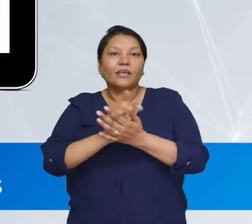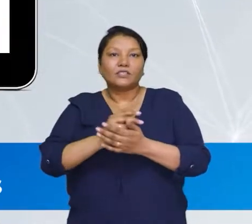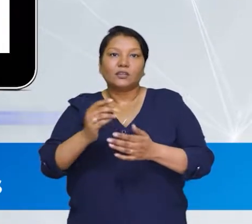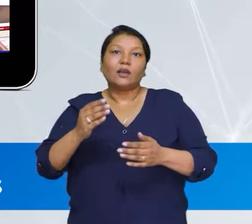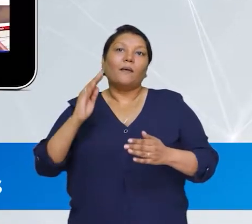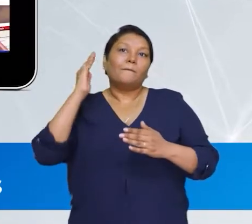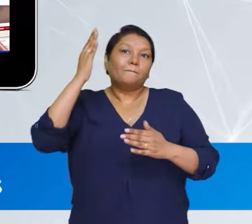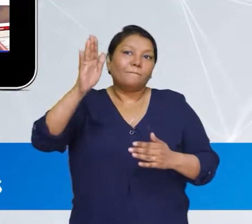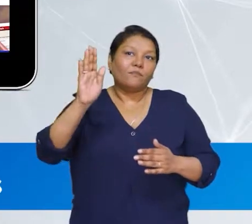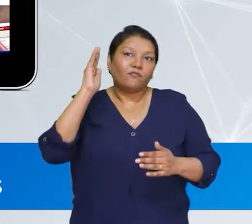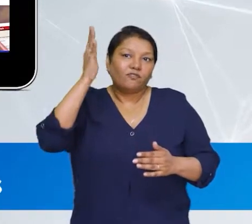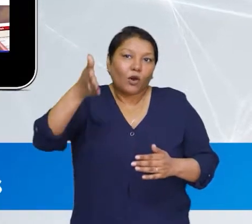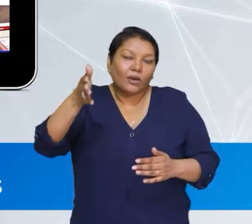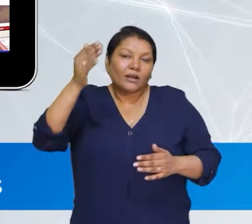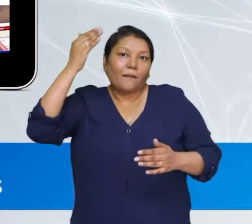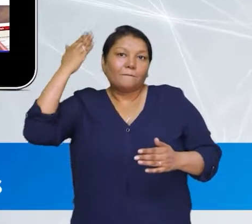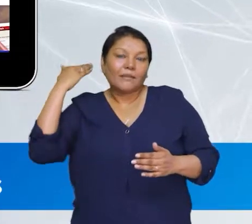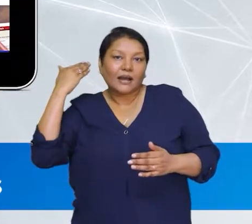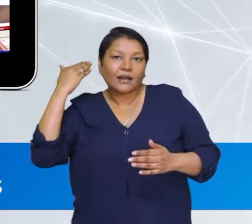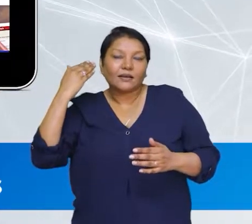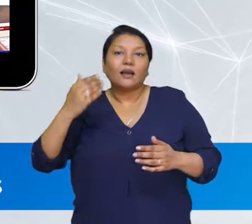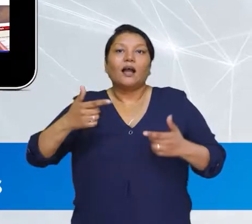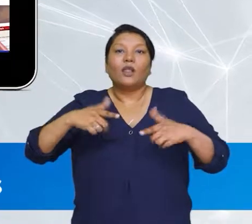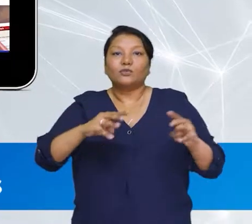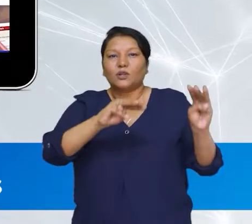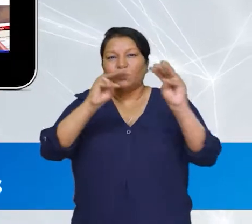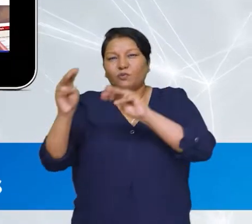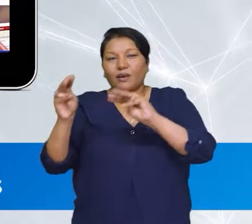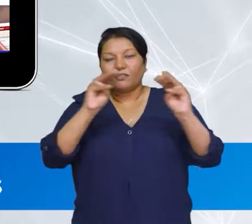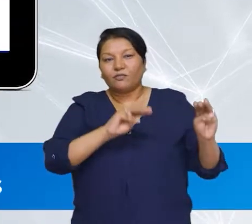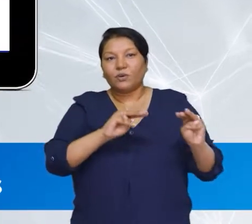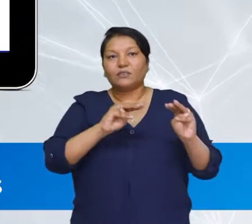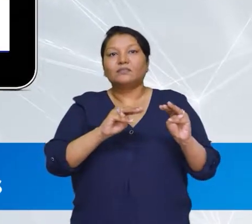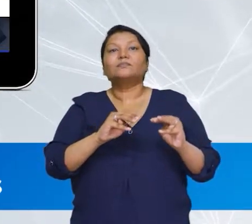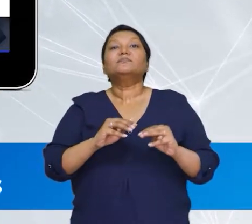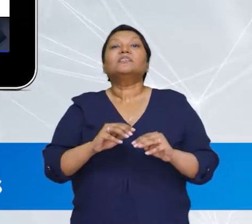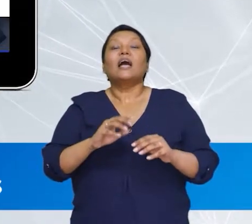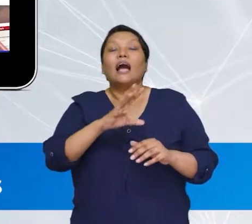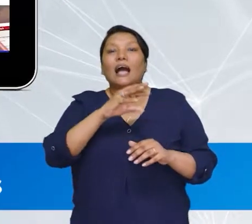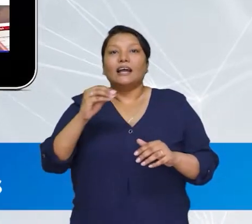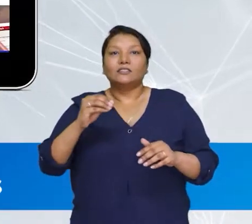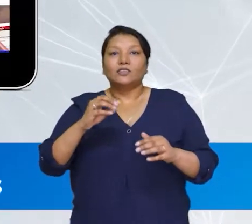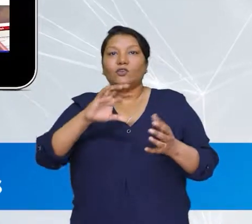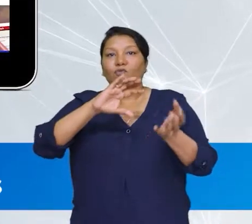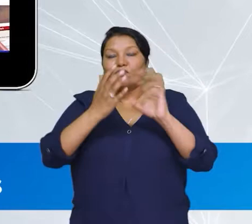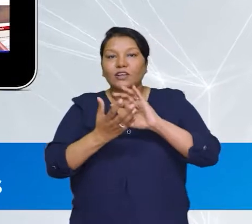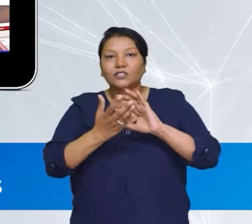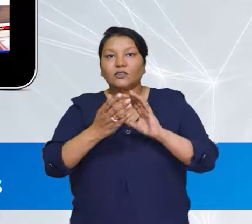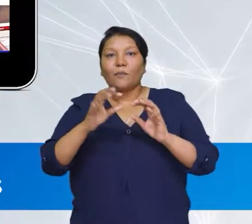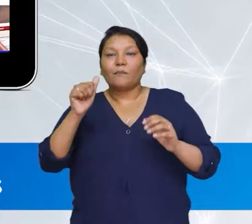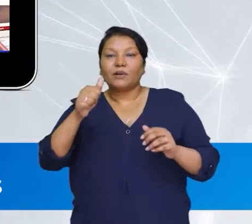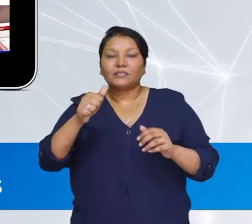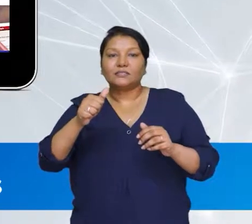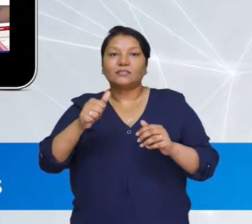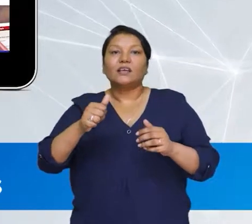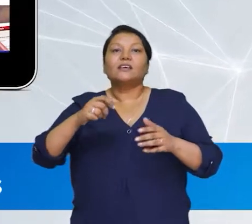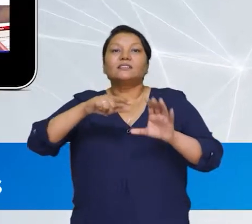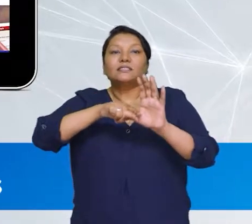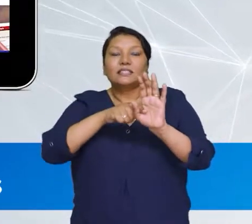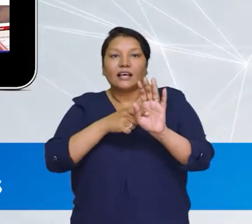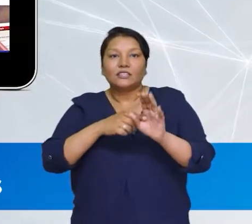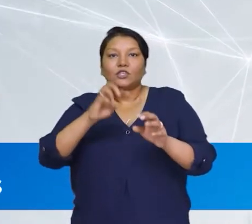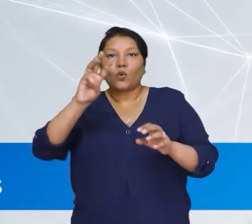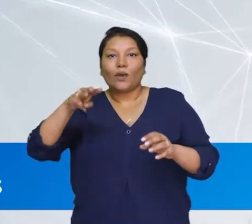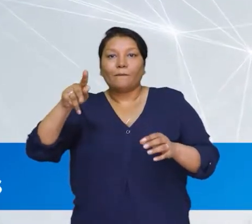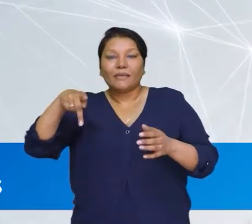visited. And also a refresh button. Clicking this button reloads the web page you are currently